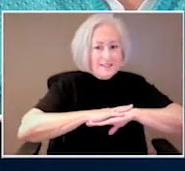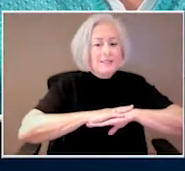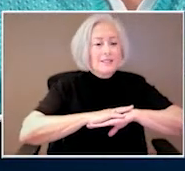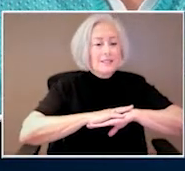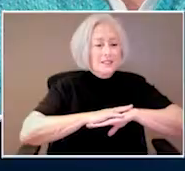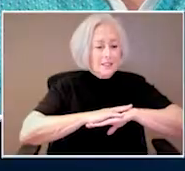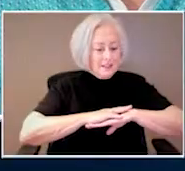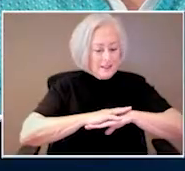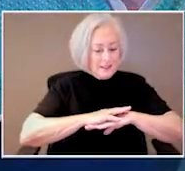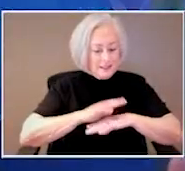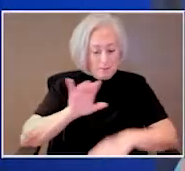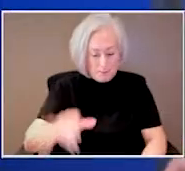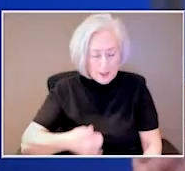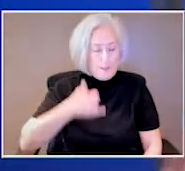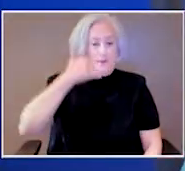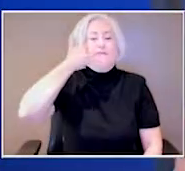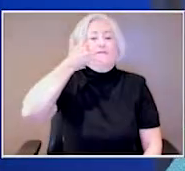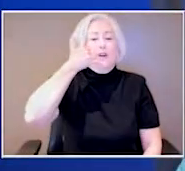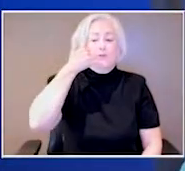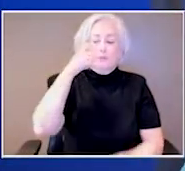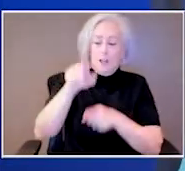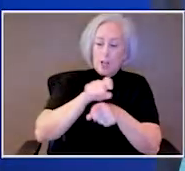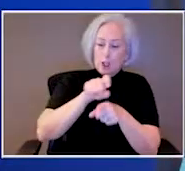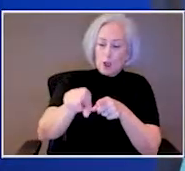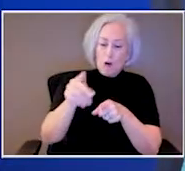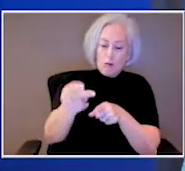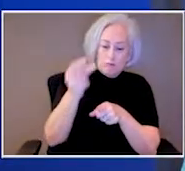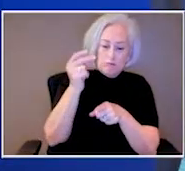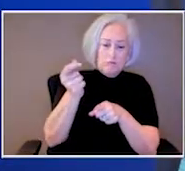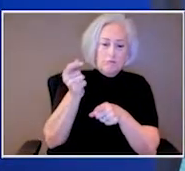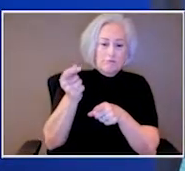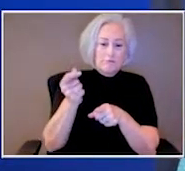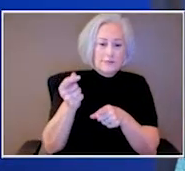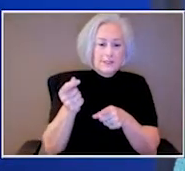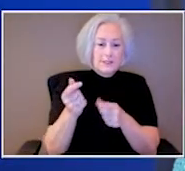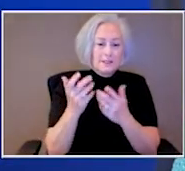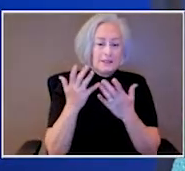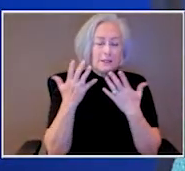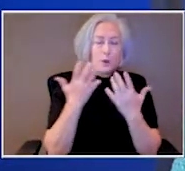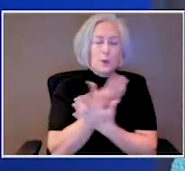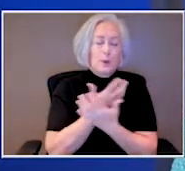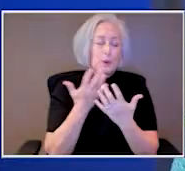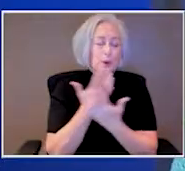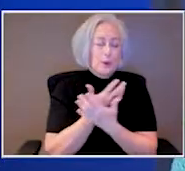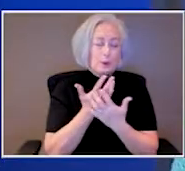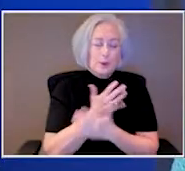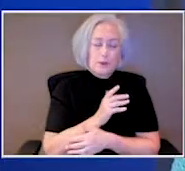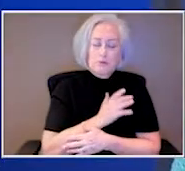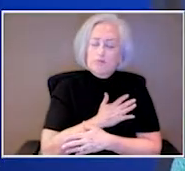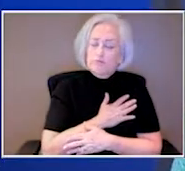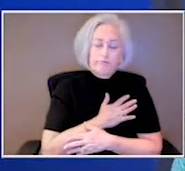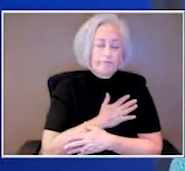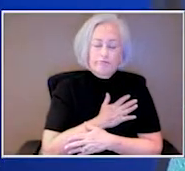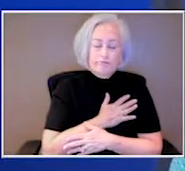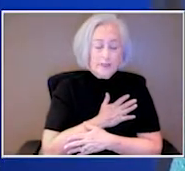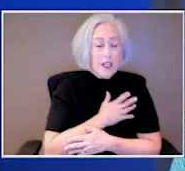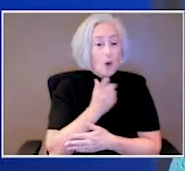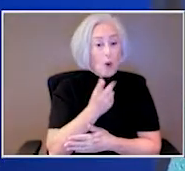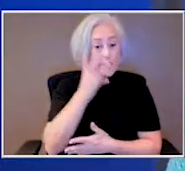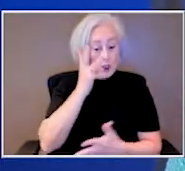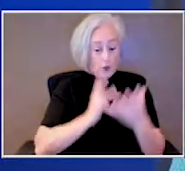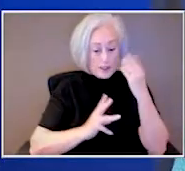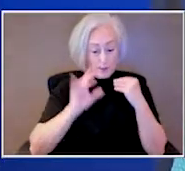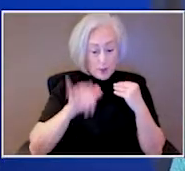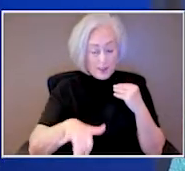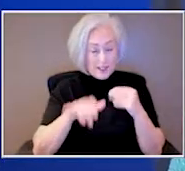phone and call them, it's huge. And when you go through this, you need